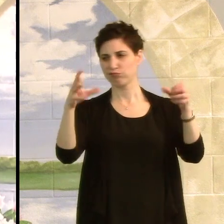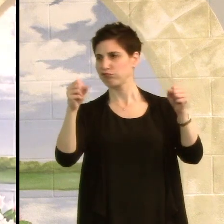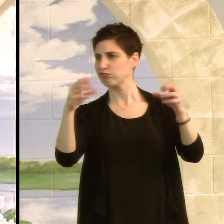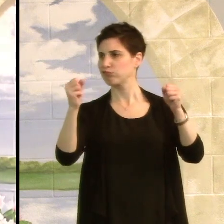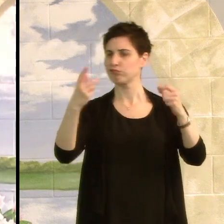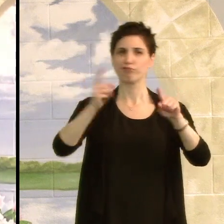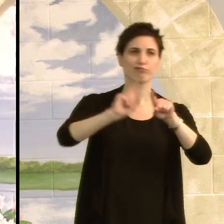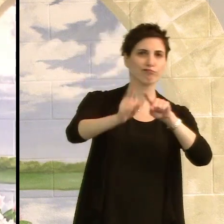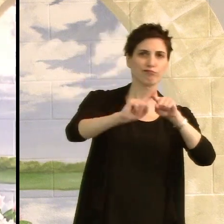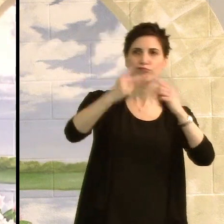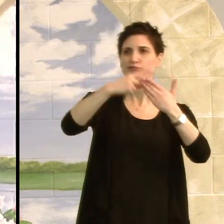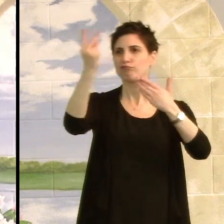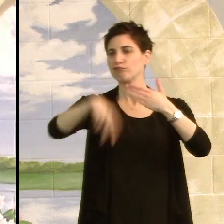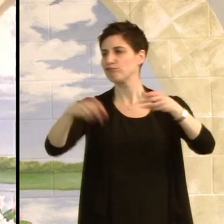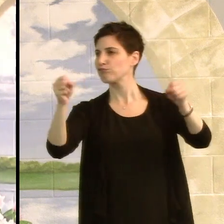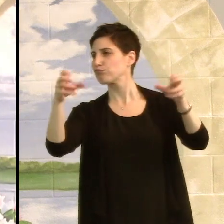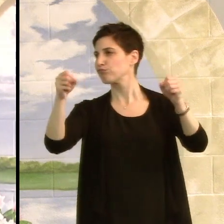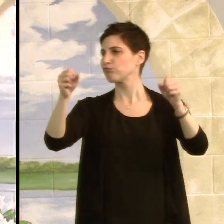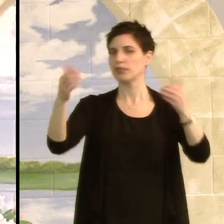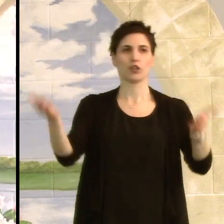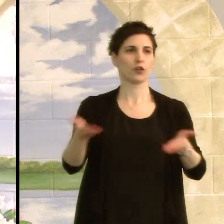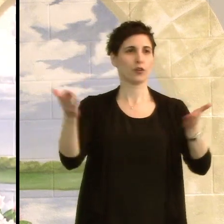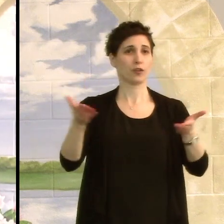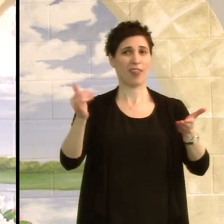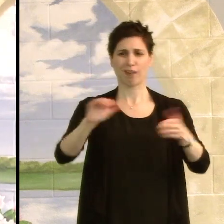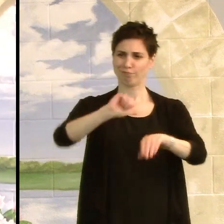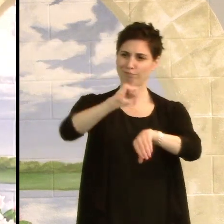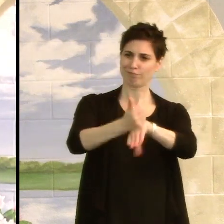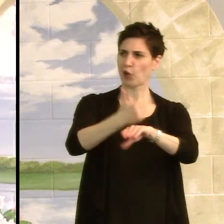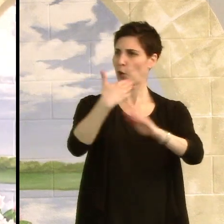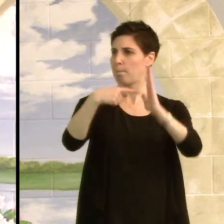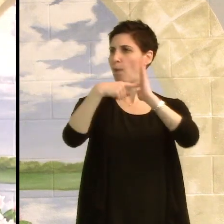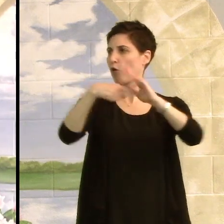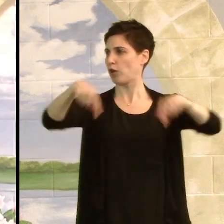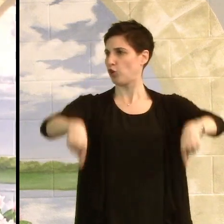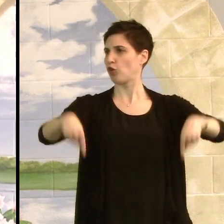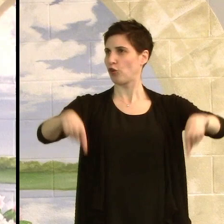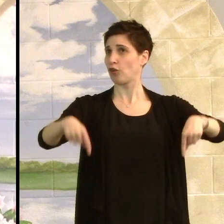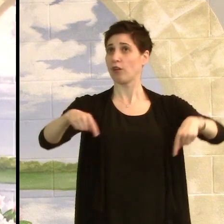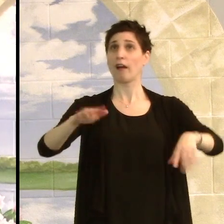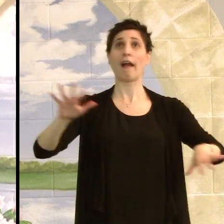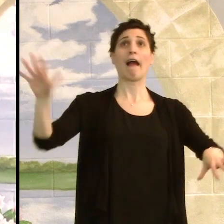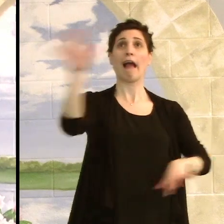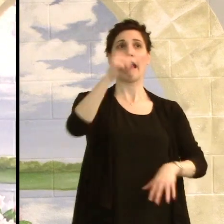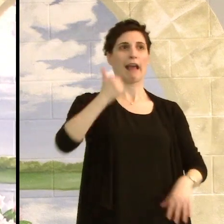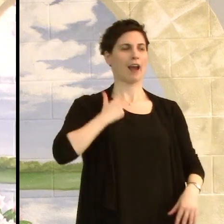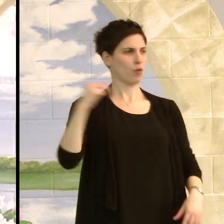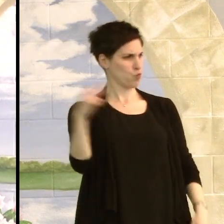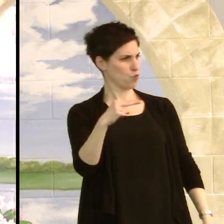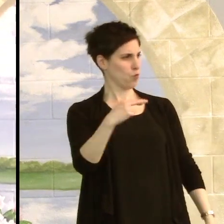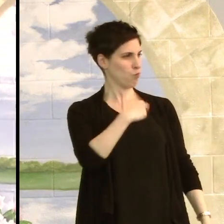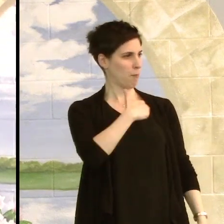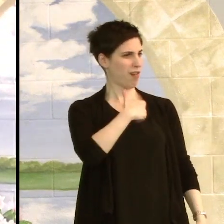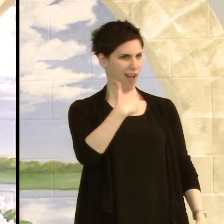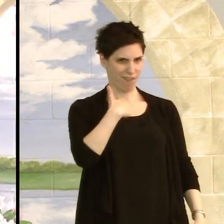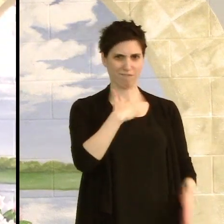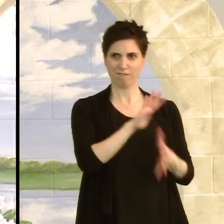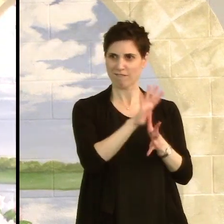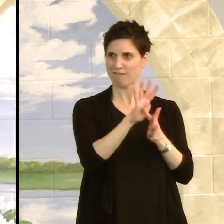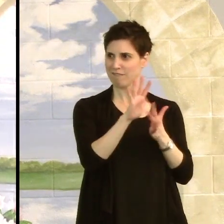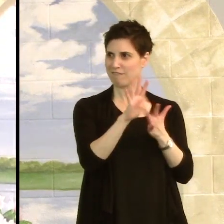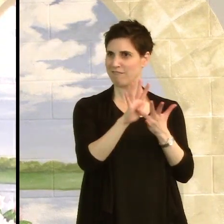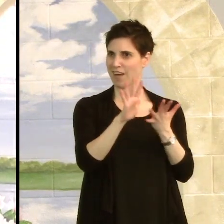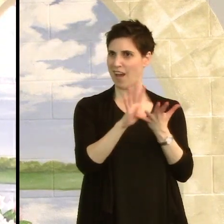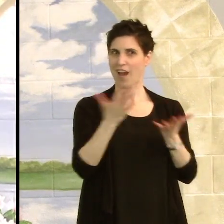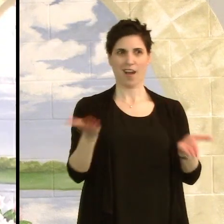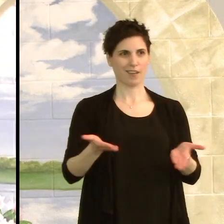program that serves as a model to all of Canada. There's